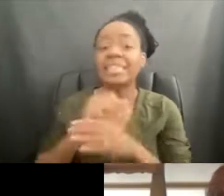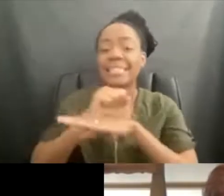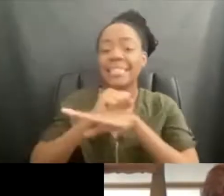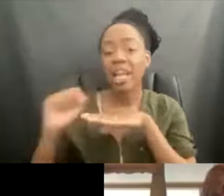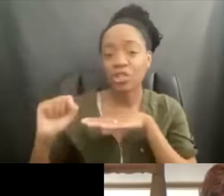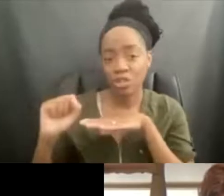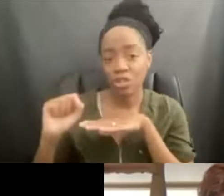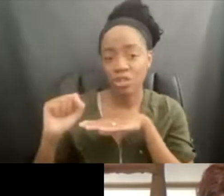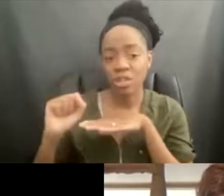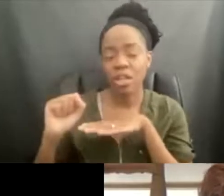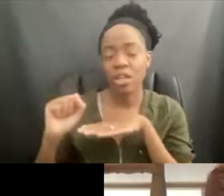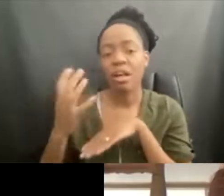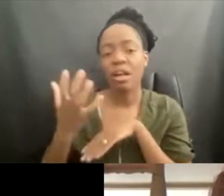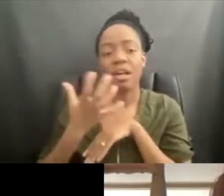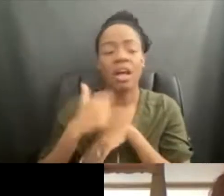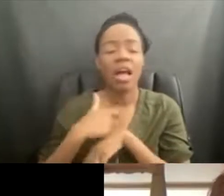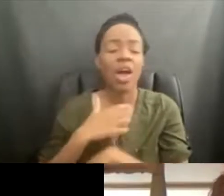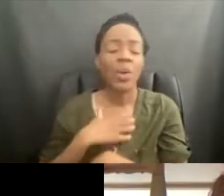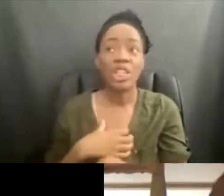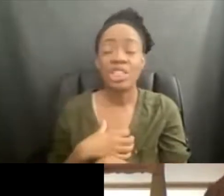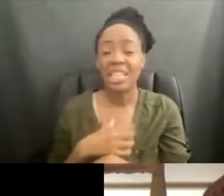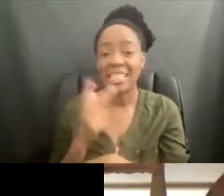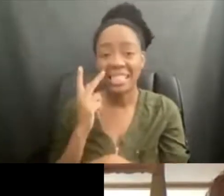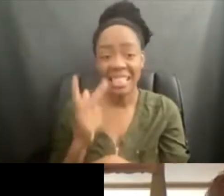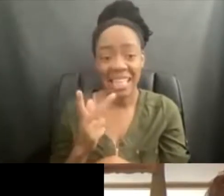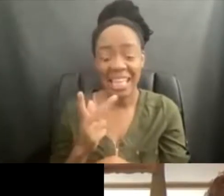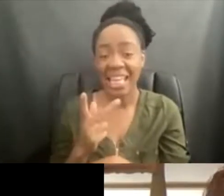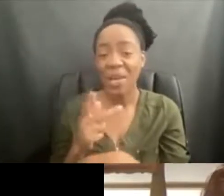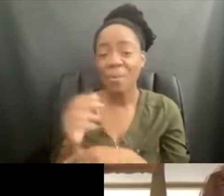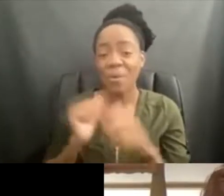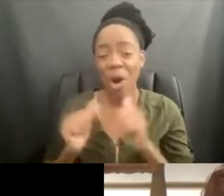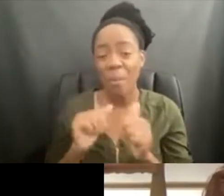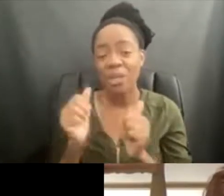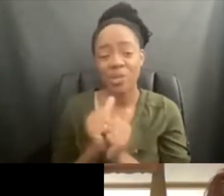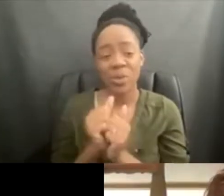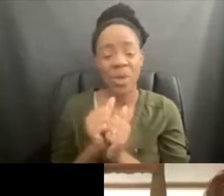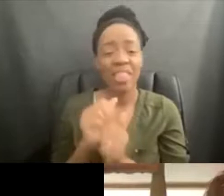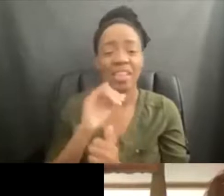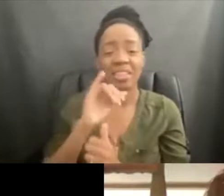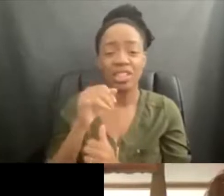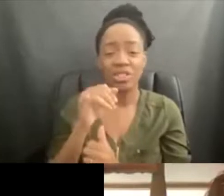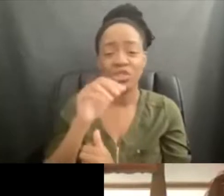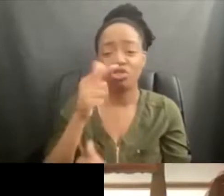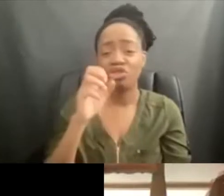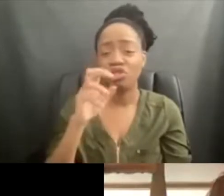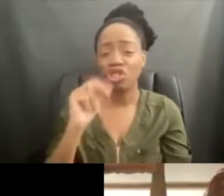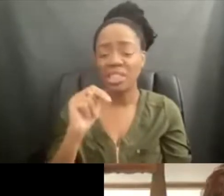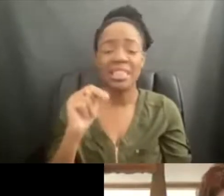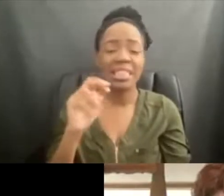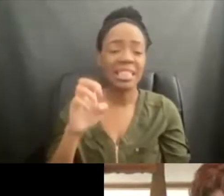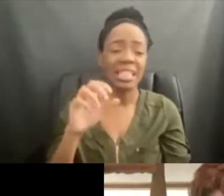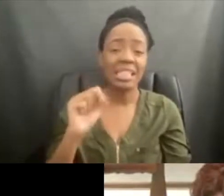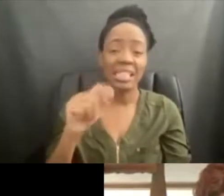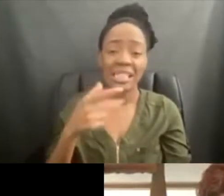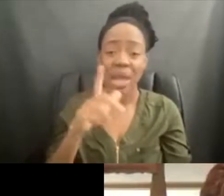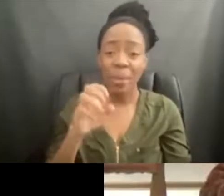I mean, oh, I wish I would have seen this performance with Jean Stapleton and Arsenic and Own Lace. Yeah, right. And I worked